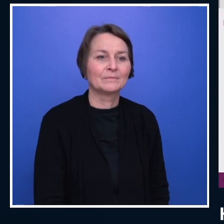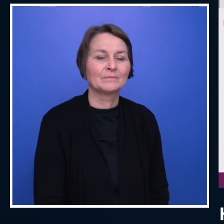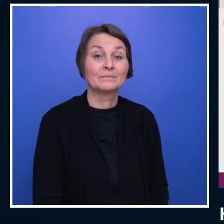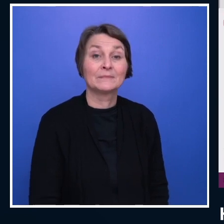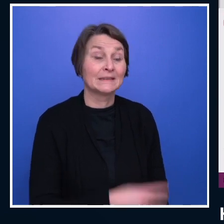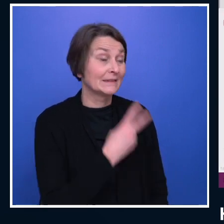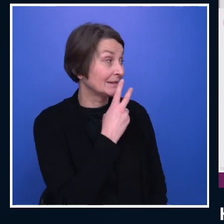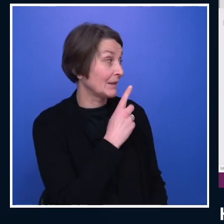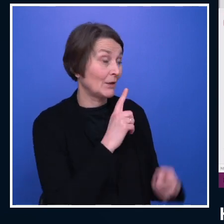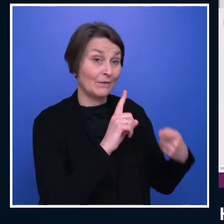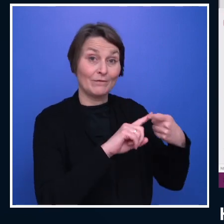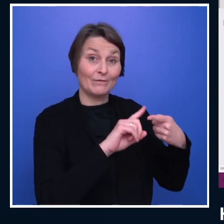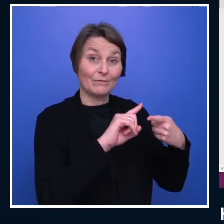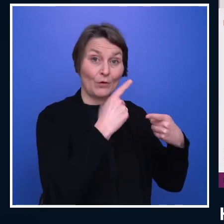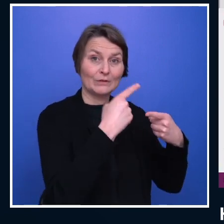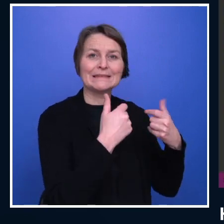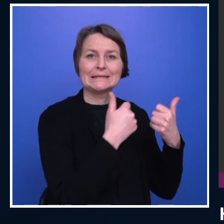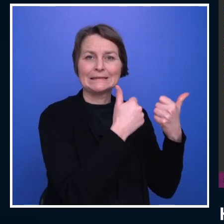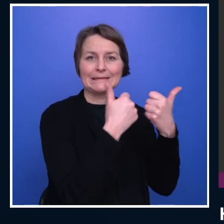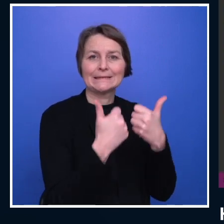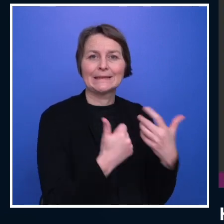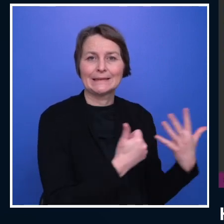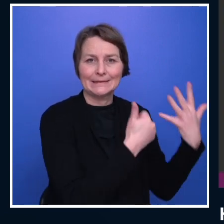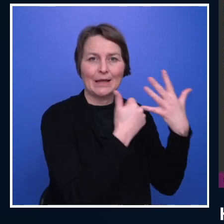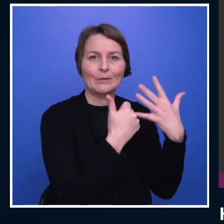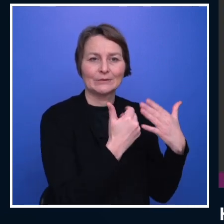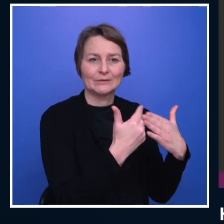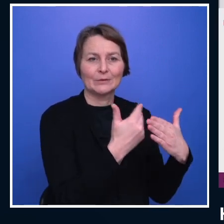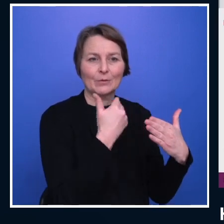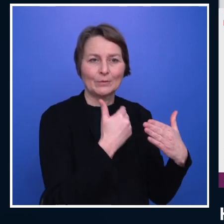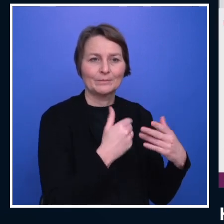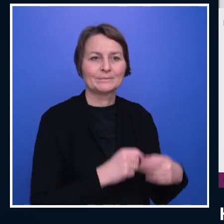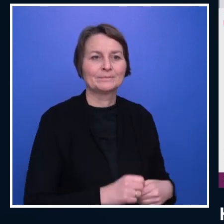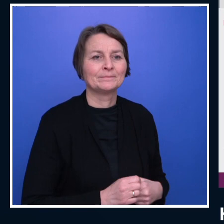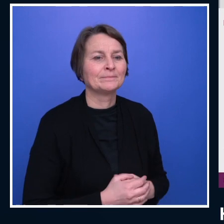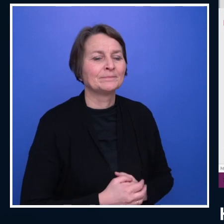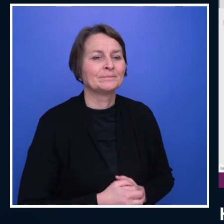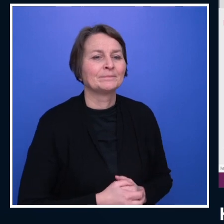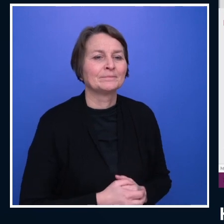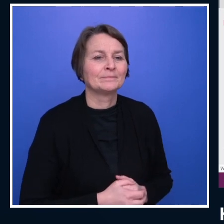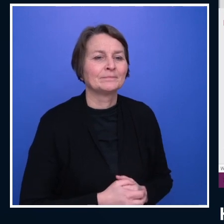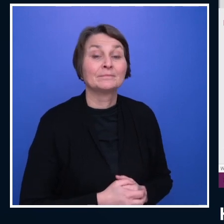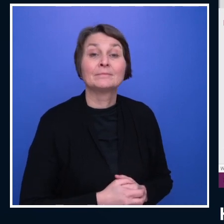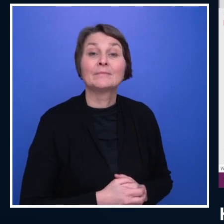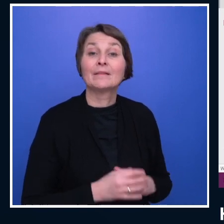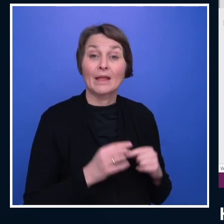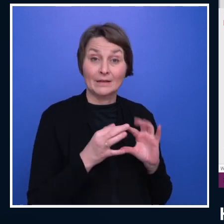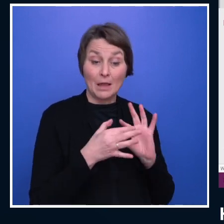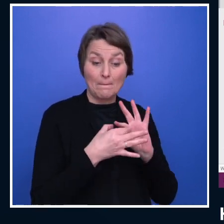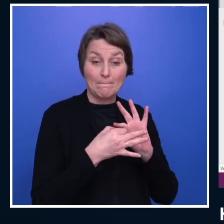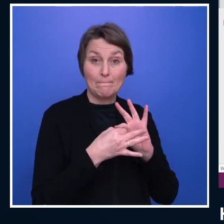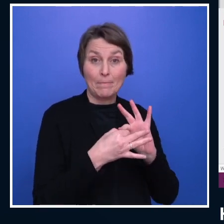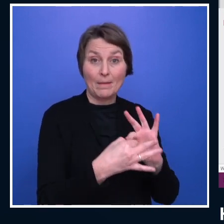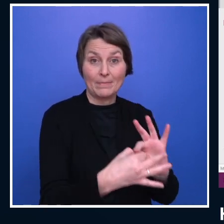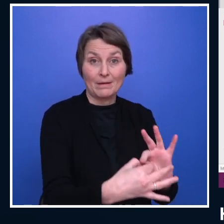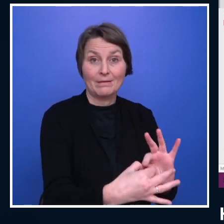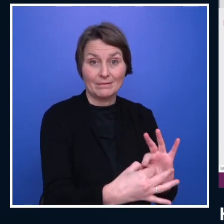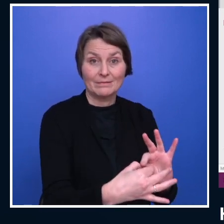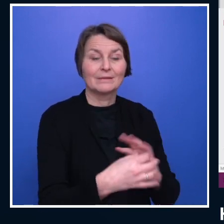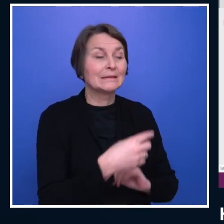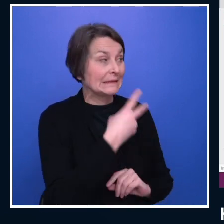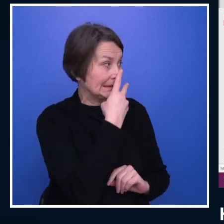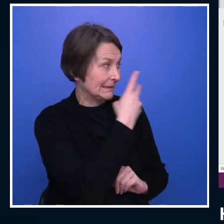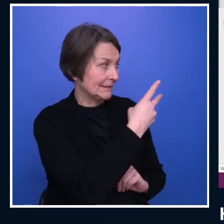that pipeline ran over here. And within that pipeline, the testing ran as well in that